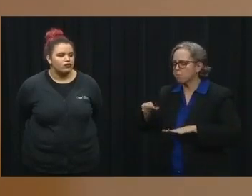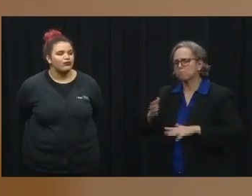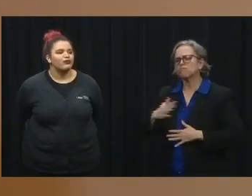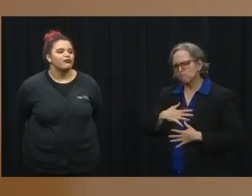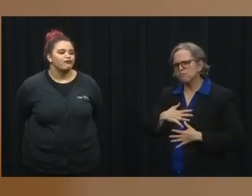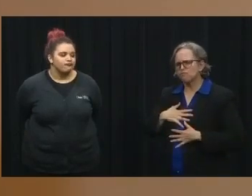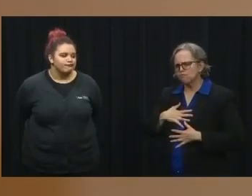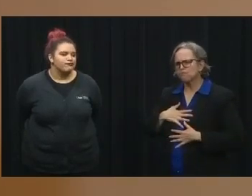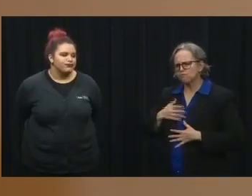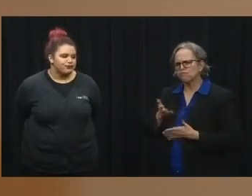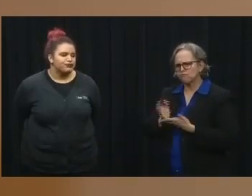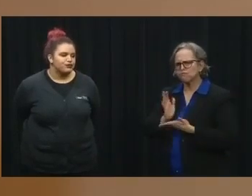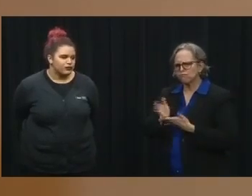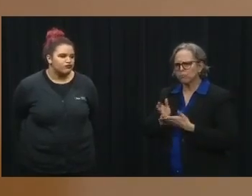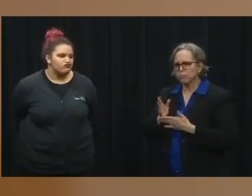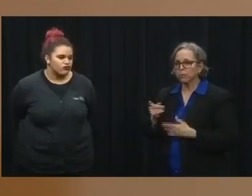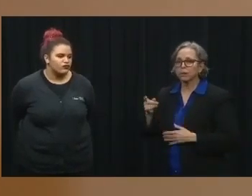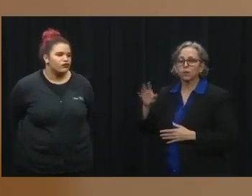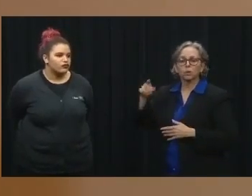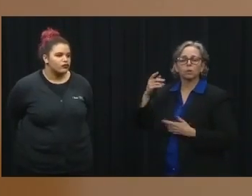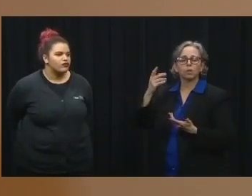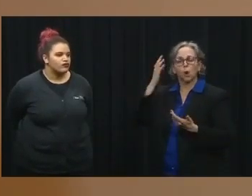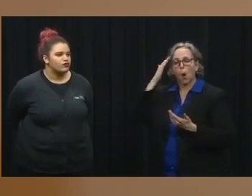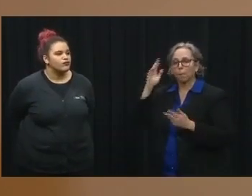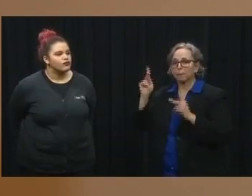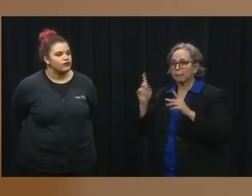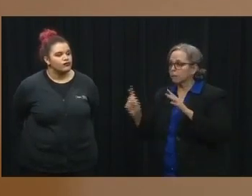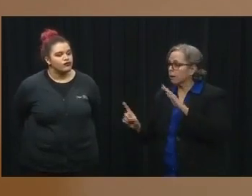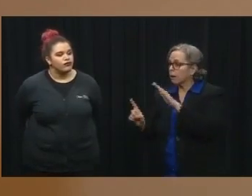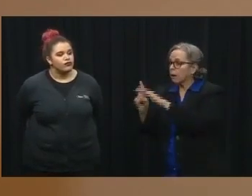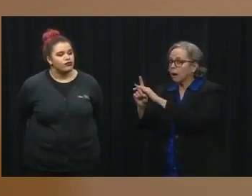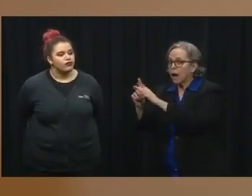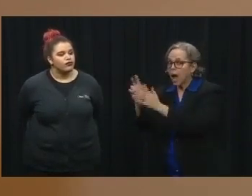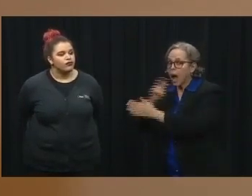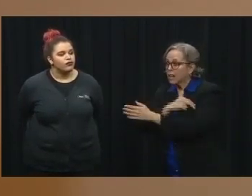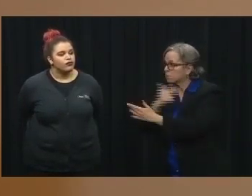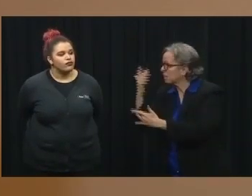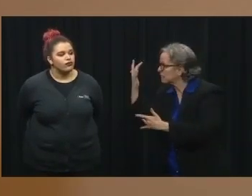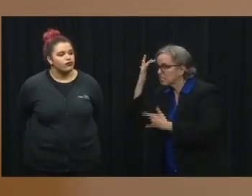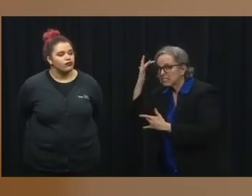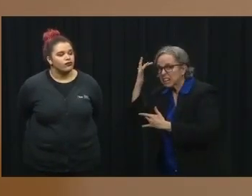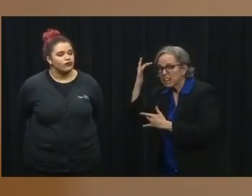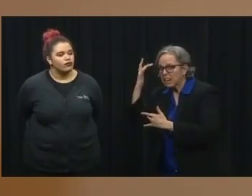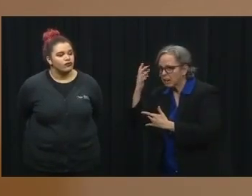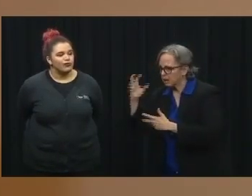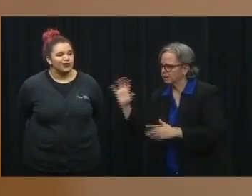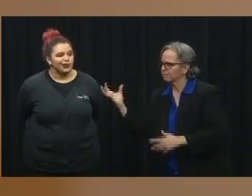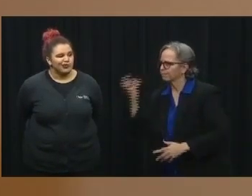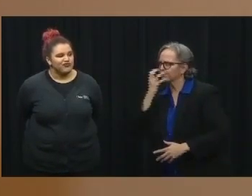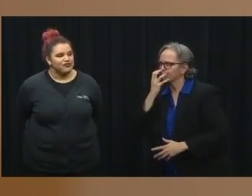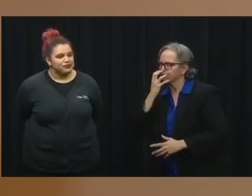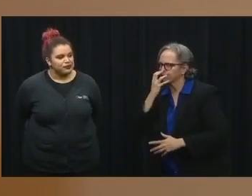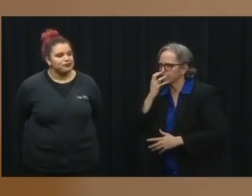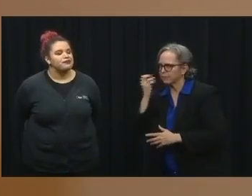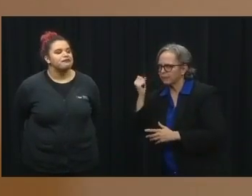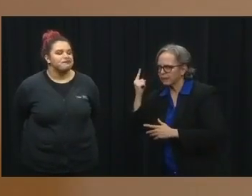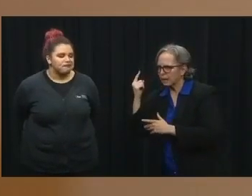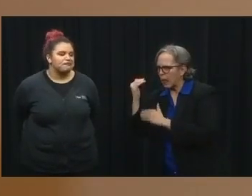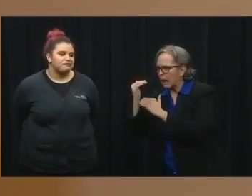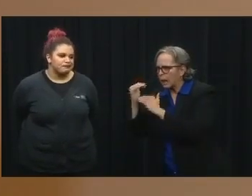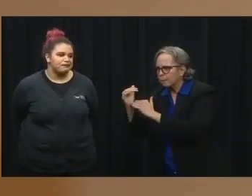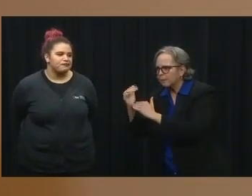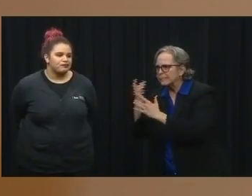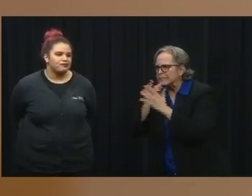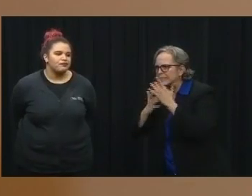comes to the hospital right now when they're sick, we put a mask on them. And then there is going to be a limited amount of those. So, you know, we're hoping to use mostly